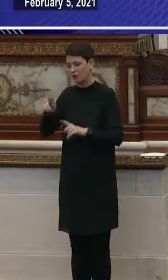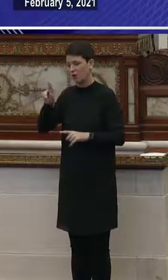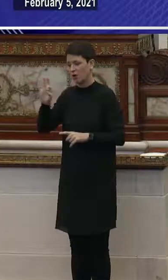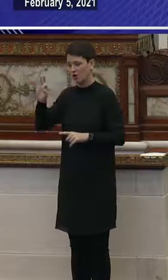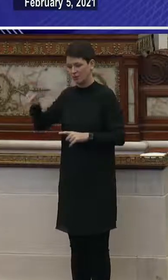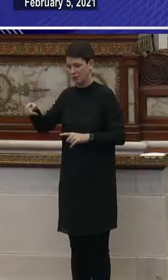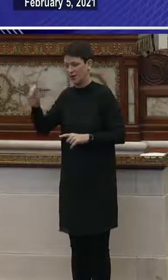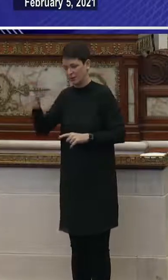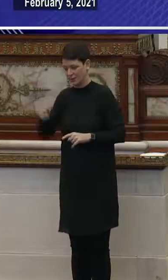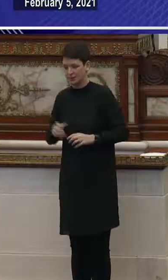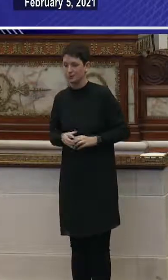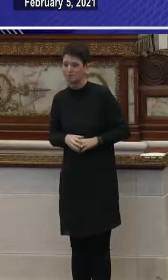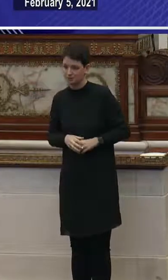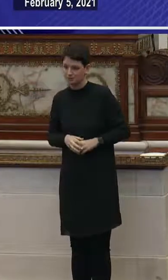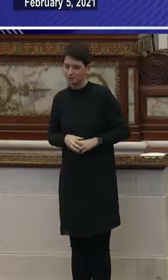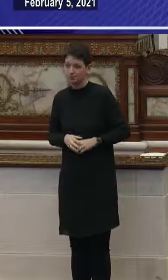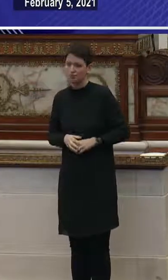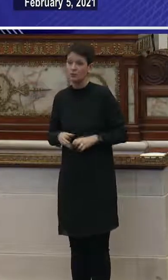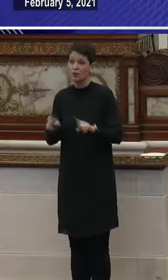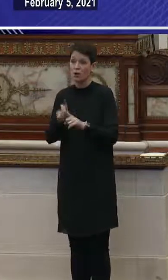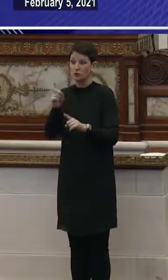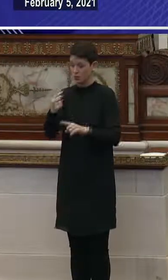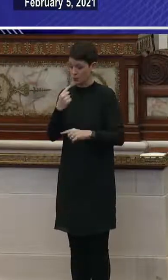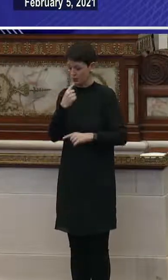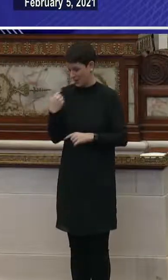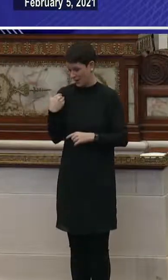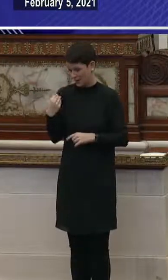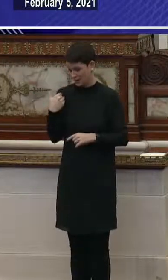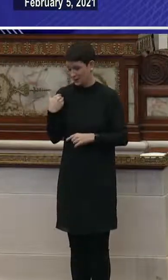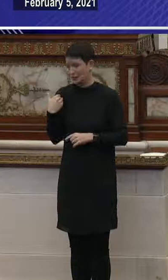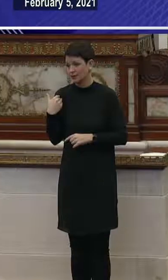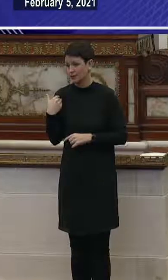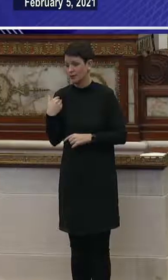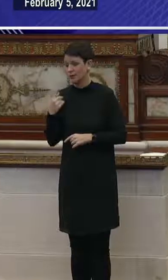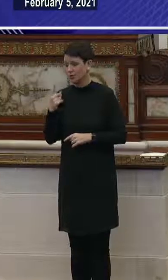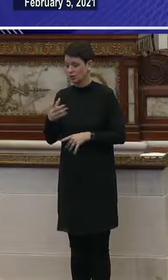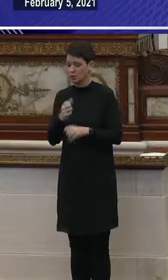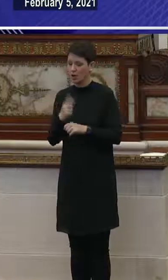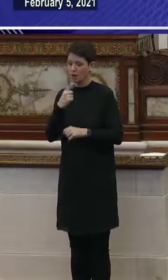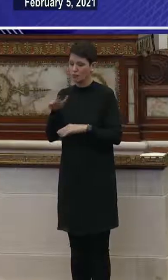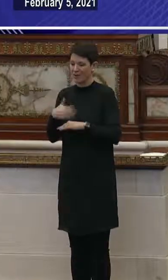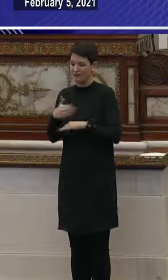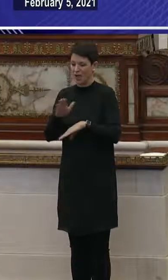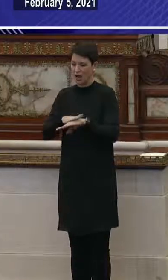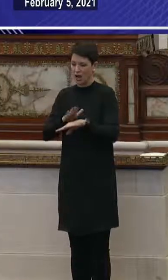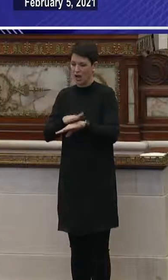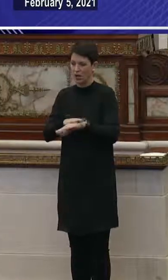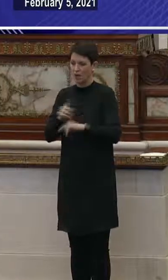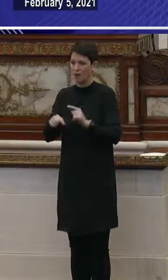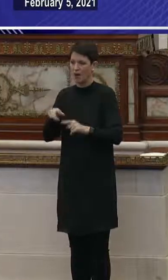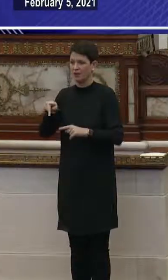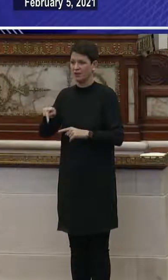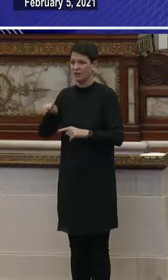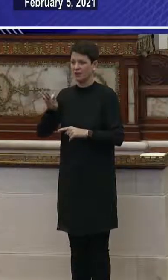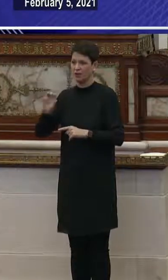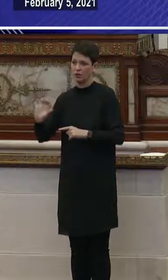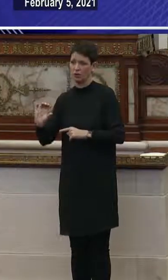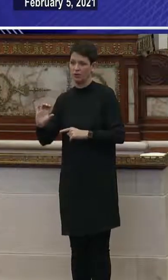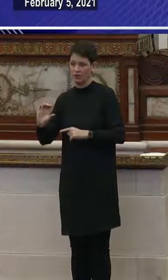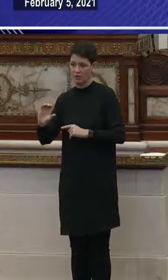yes. Okay. And you also testified that you got a red flag about Philly Fighting